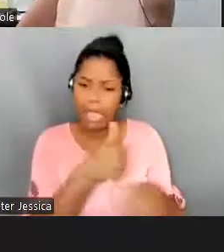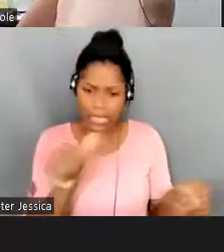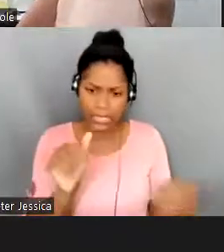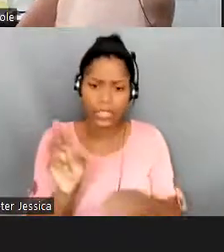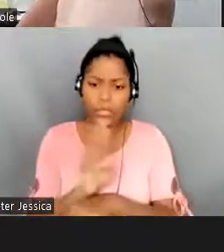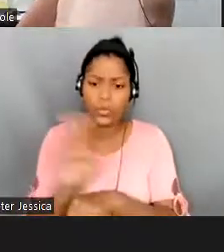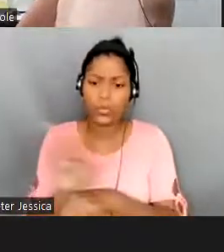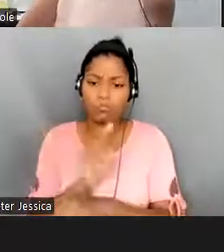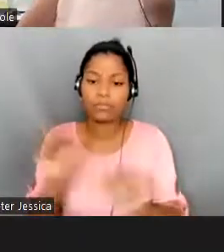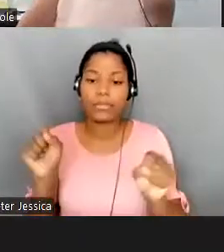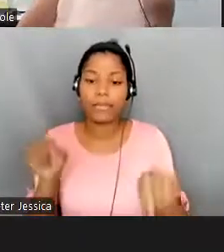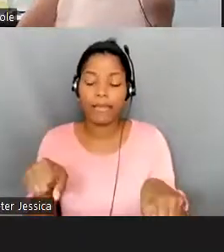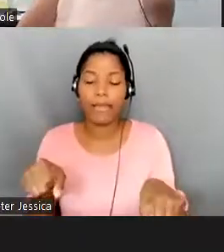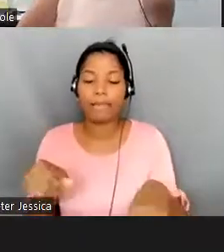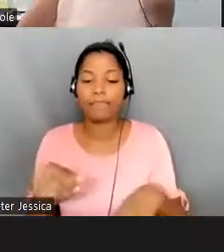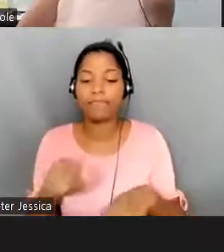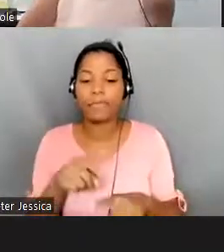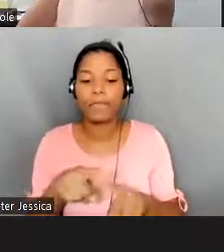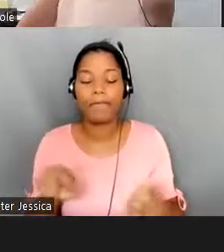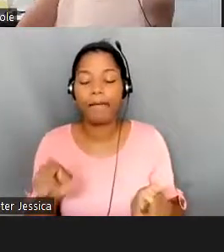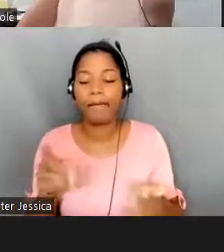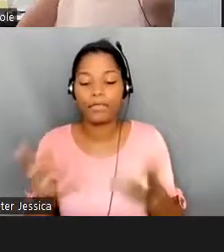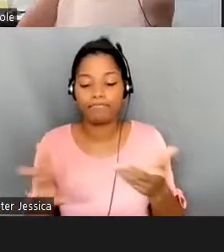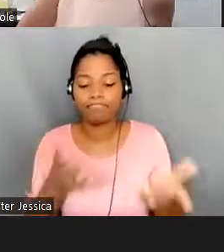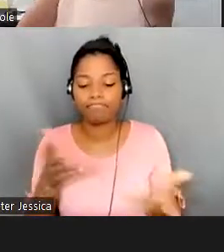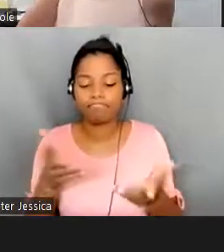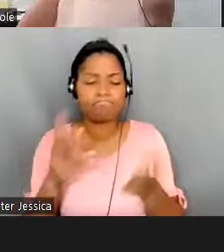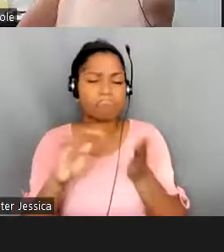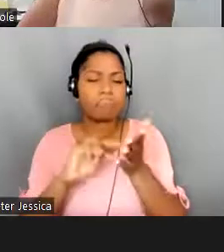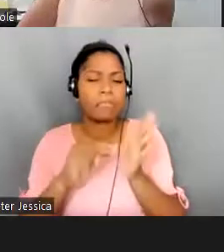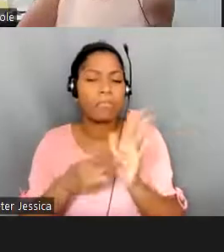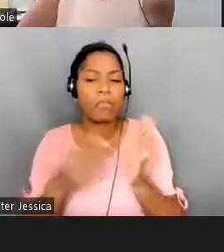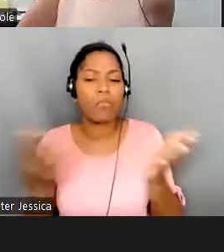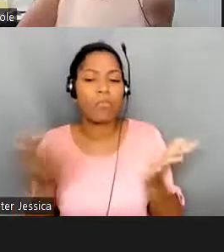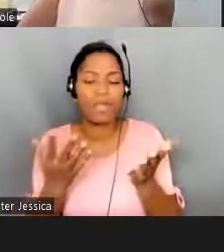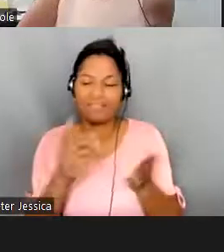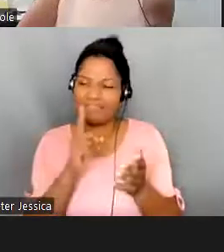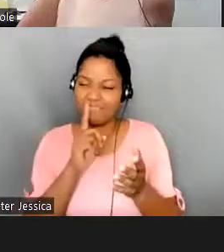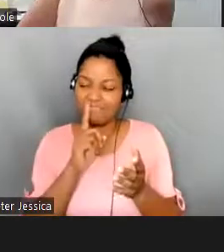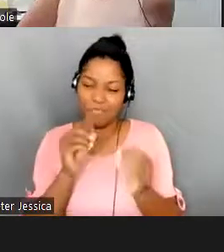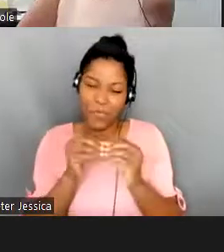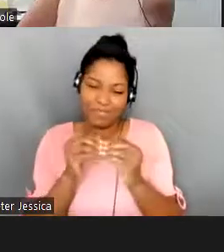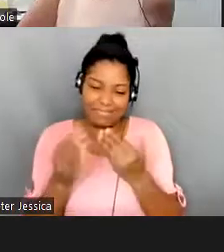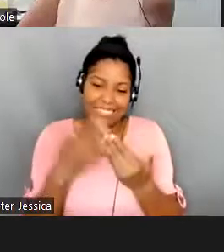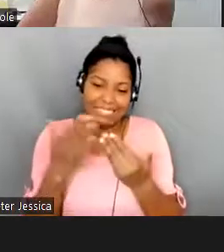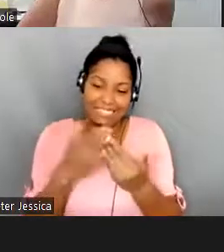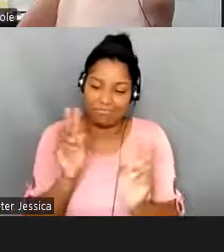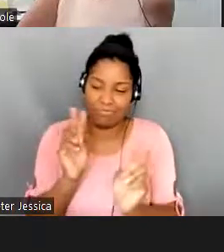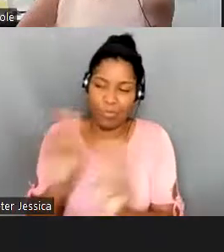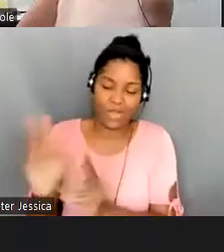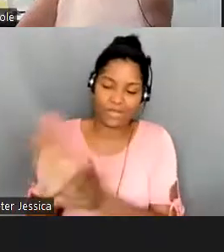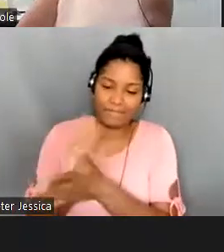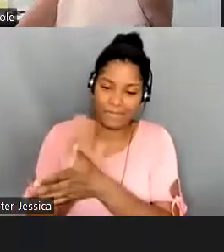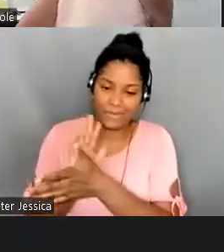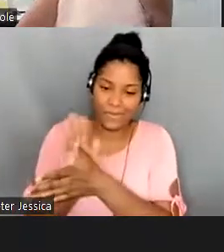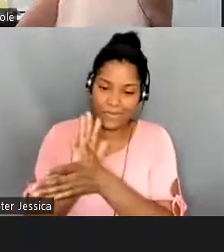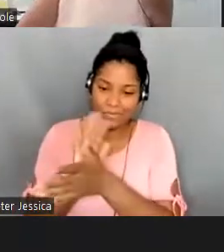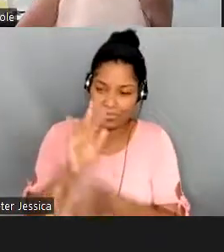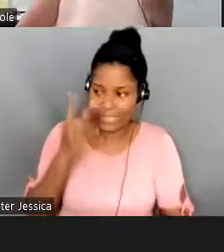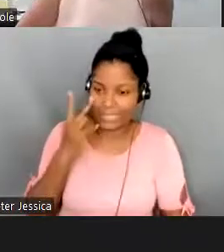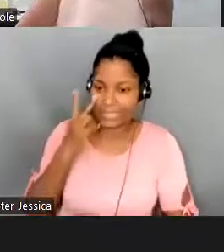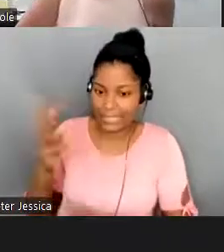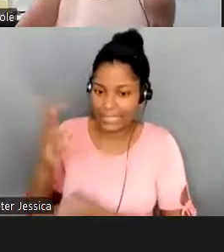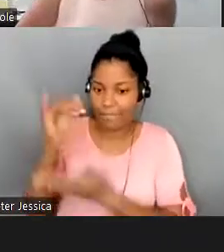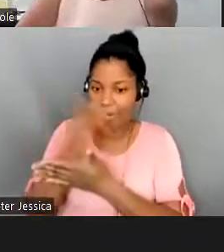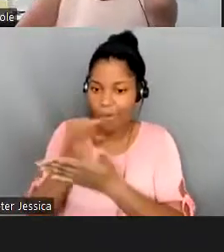in order to illustrate what I mean, it's easier to see the video, because then you can see all the artwork